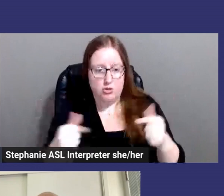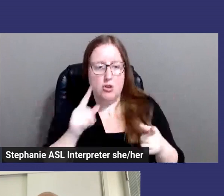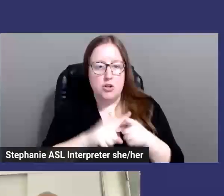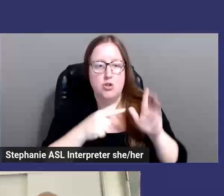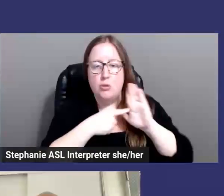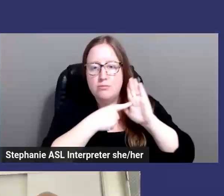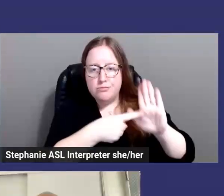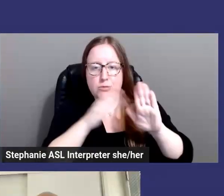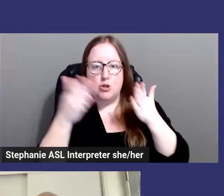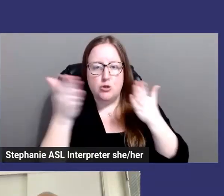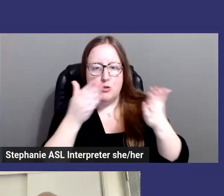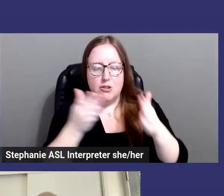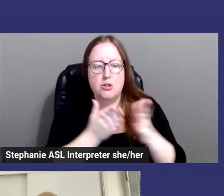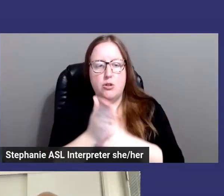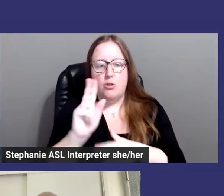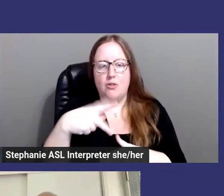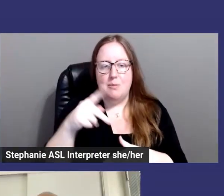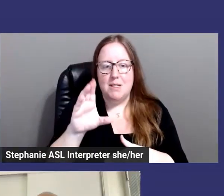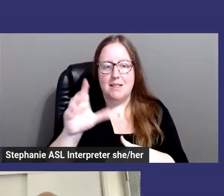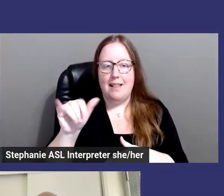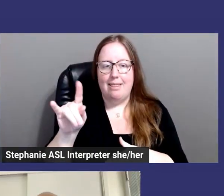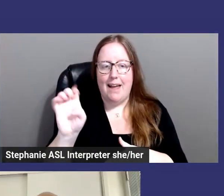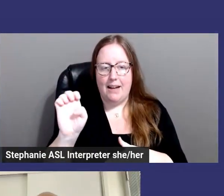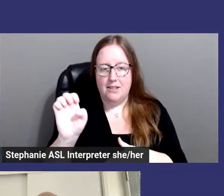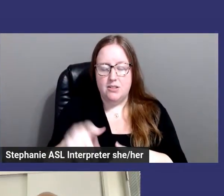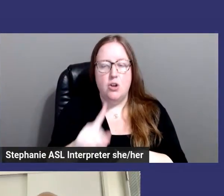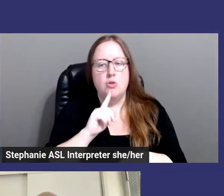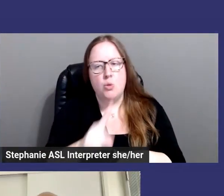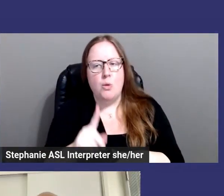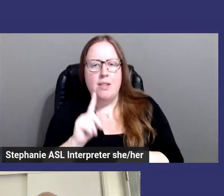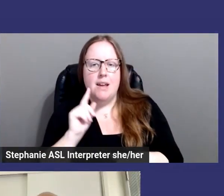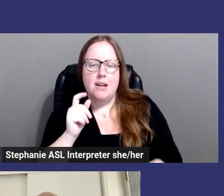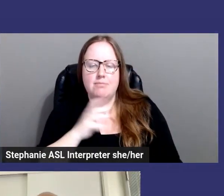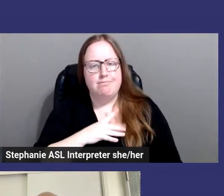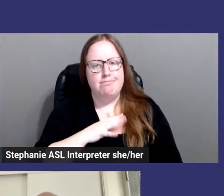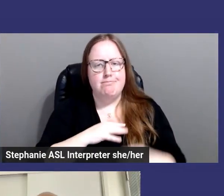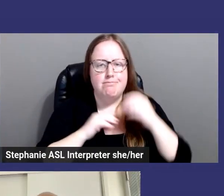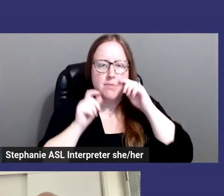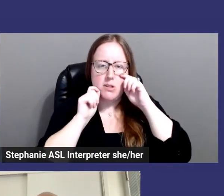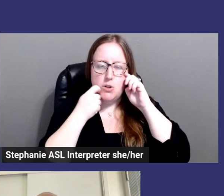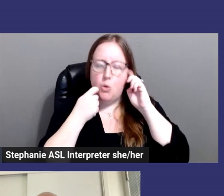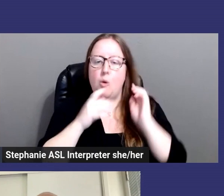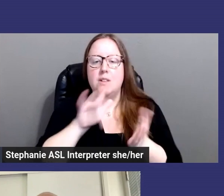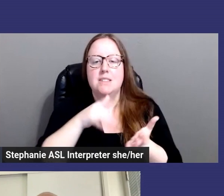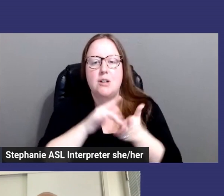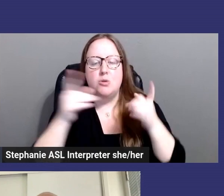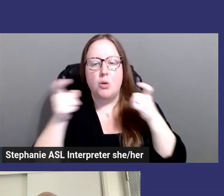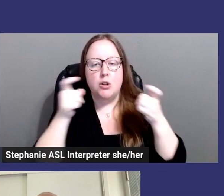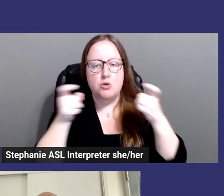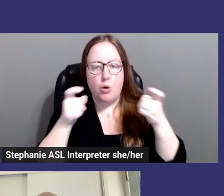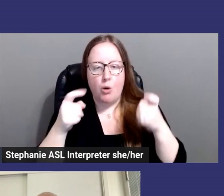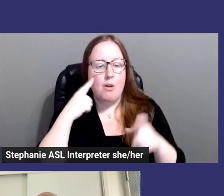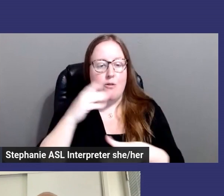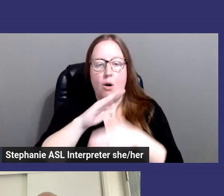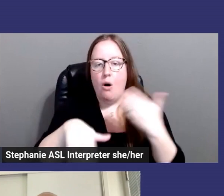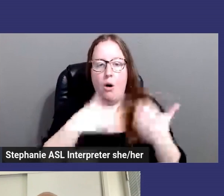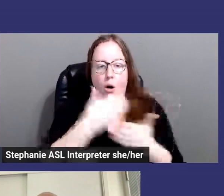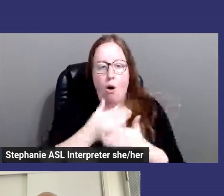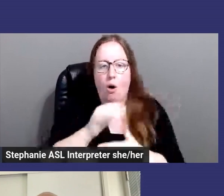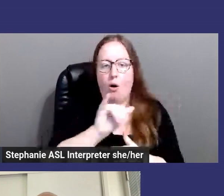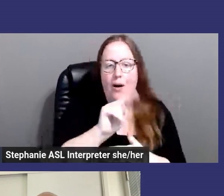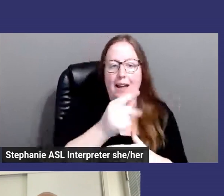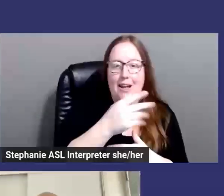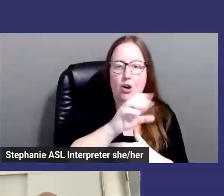expose your services through VPC Lattice. And so it gives you kind of a really kind of cool centralized control mechanism for all ingress and